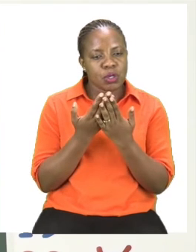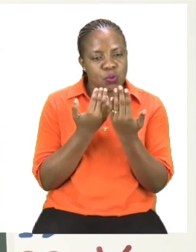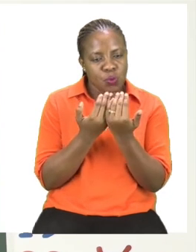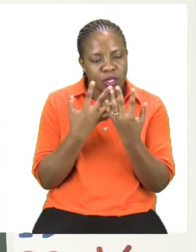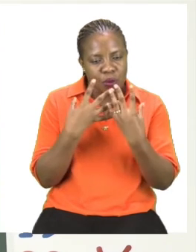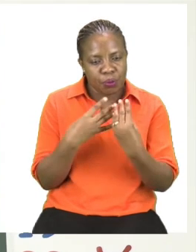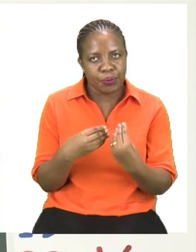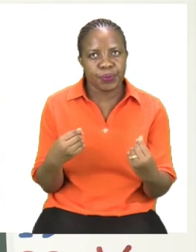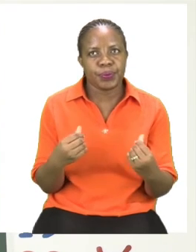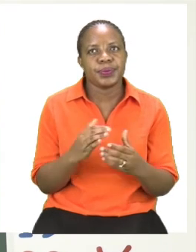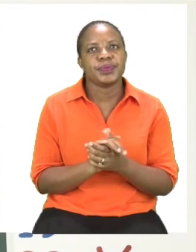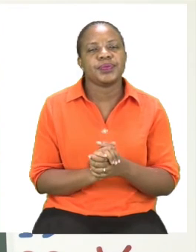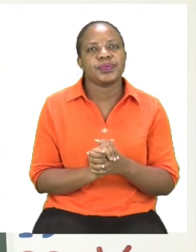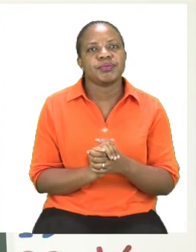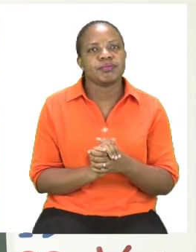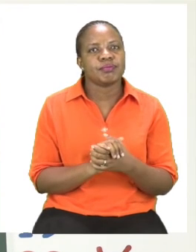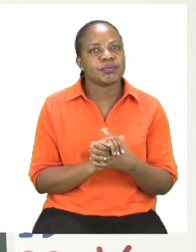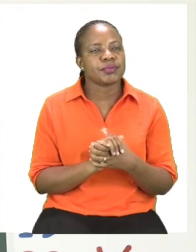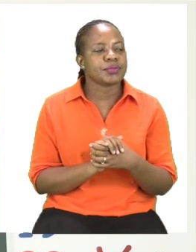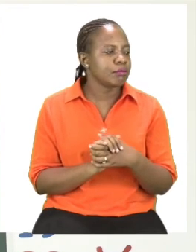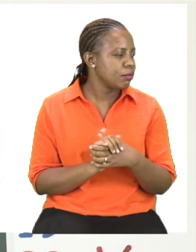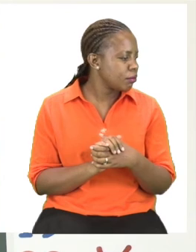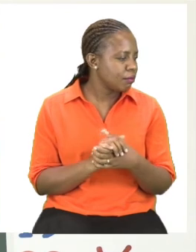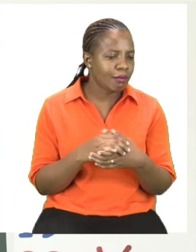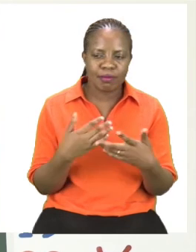done. I wonder though, I haven't seen